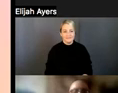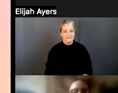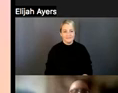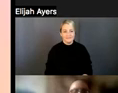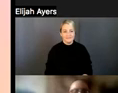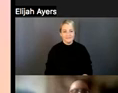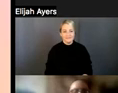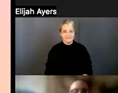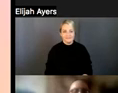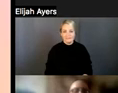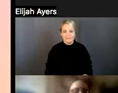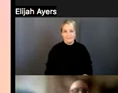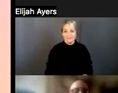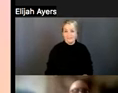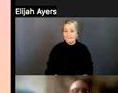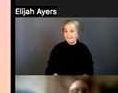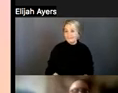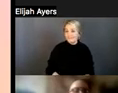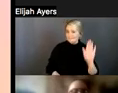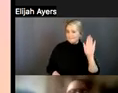I just need one more second.